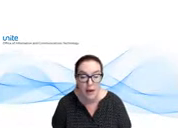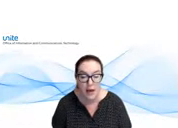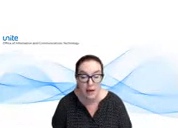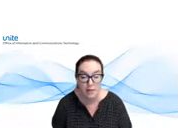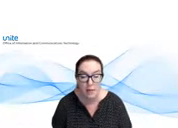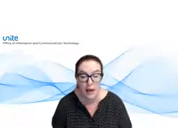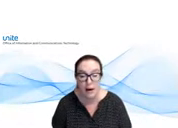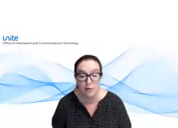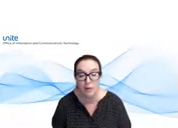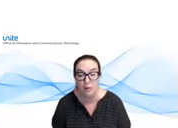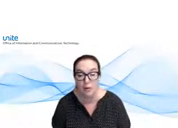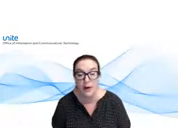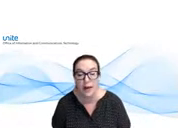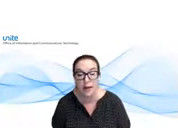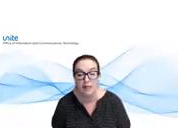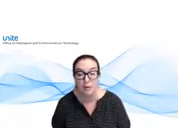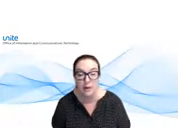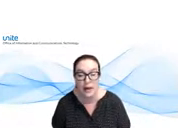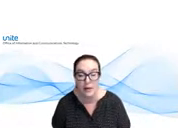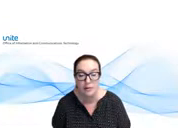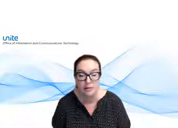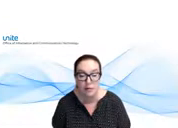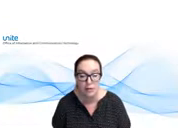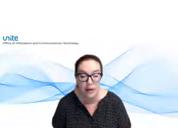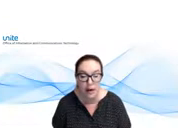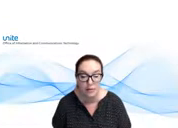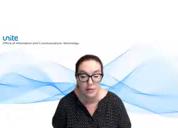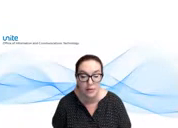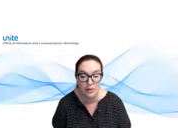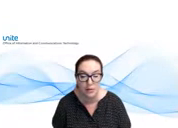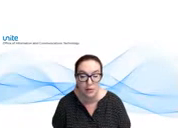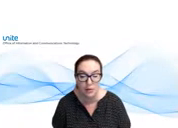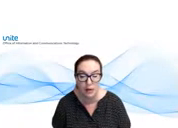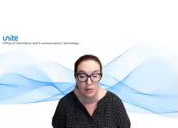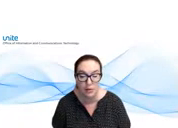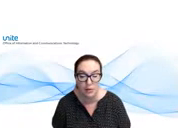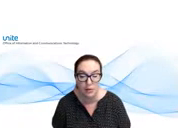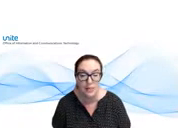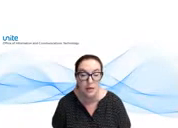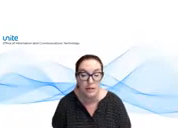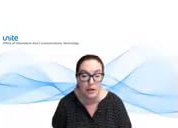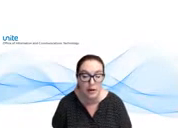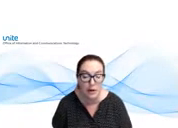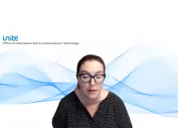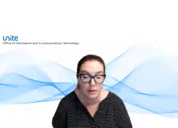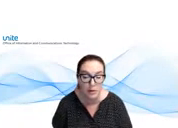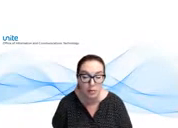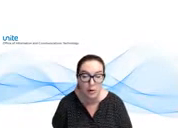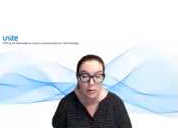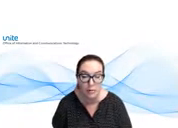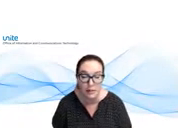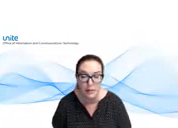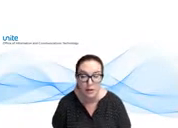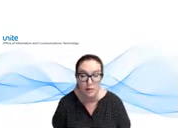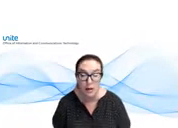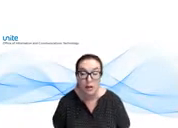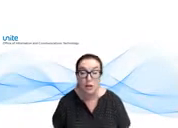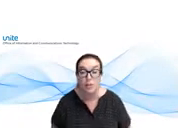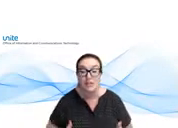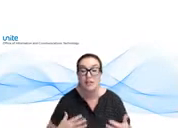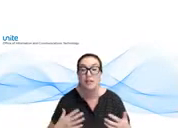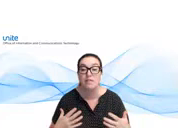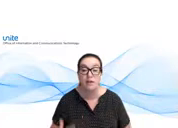year, and we have over 4.5 million active user accounts in the UN Recruitment Secretariat Inspira recruitment